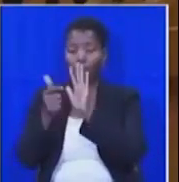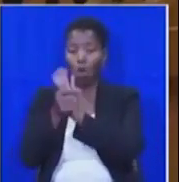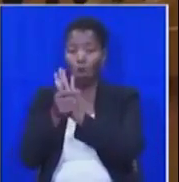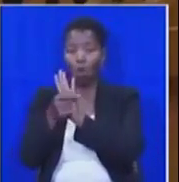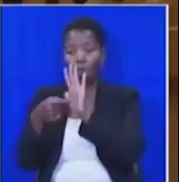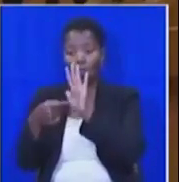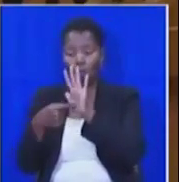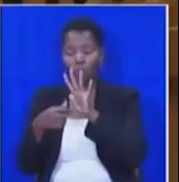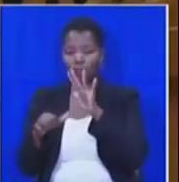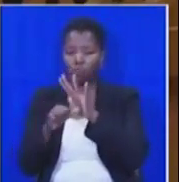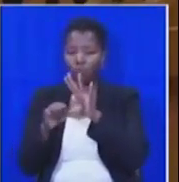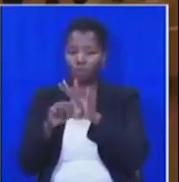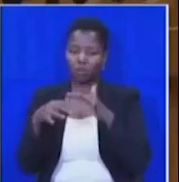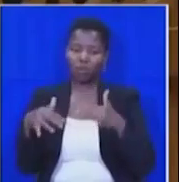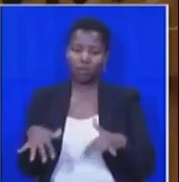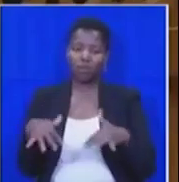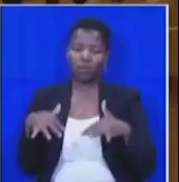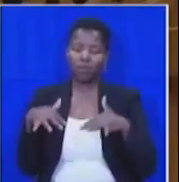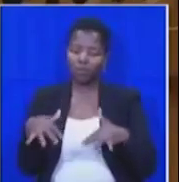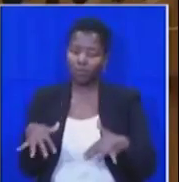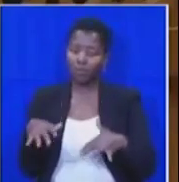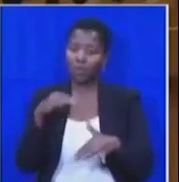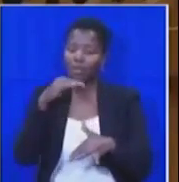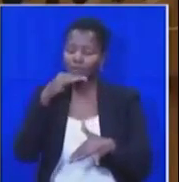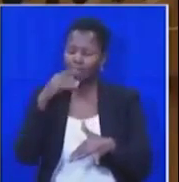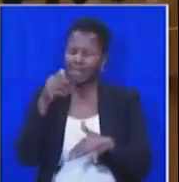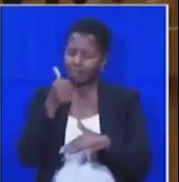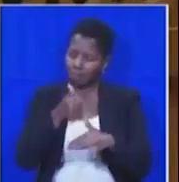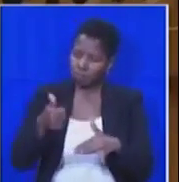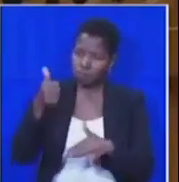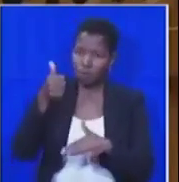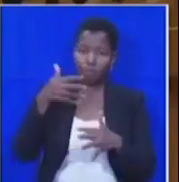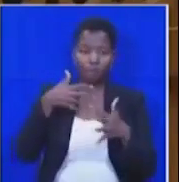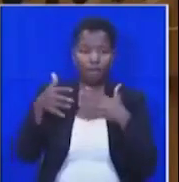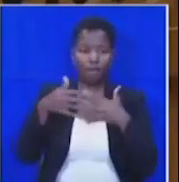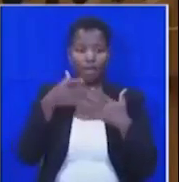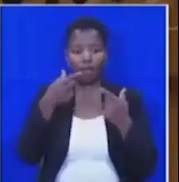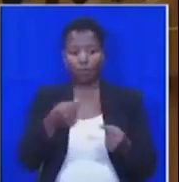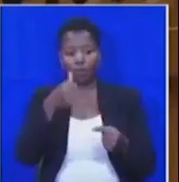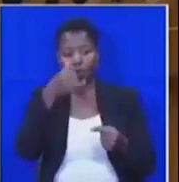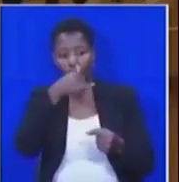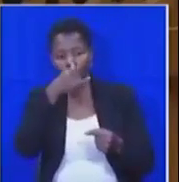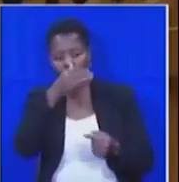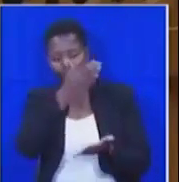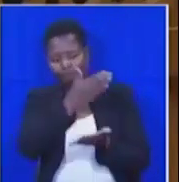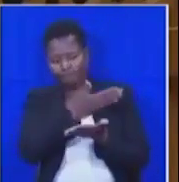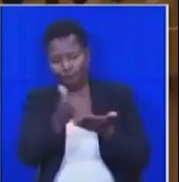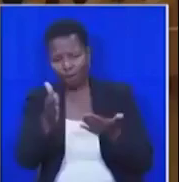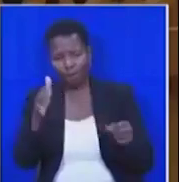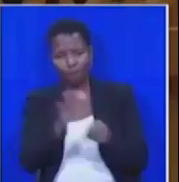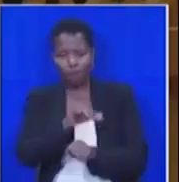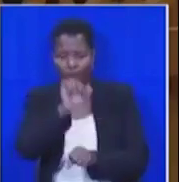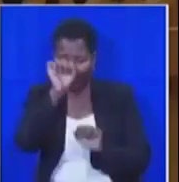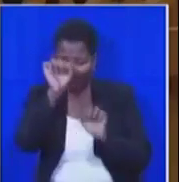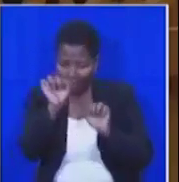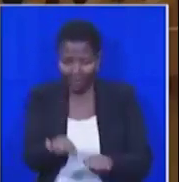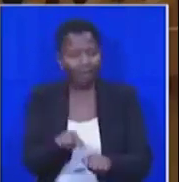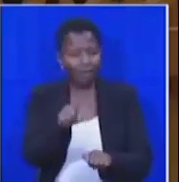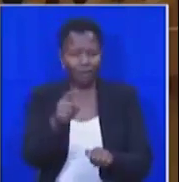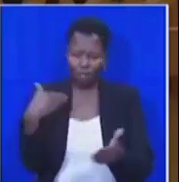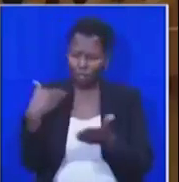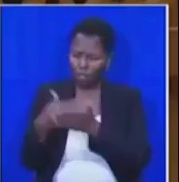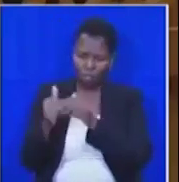constitute the sharp and mighty sword that stands to chop the ugly head of impunity off its stiffened neck, and boy